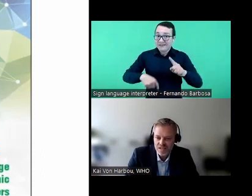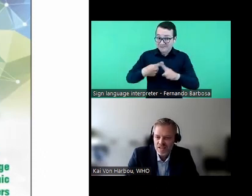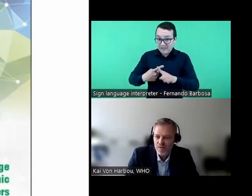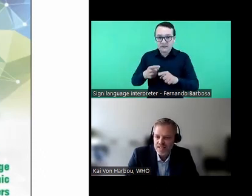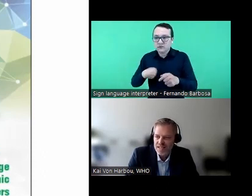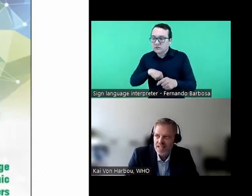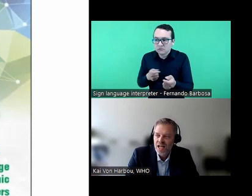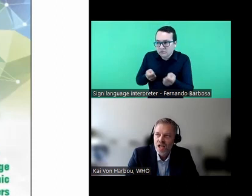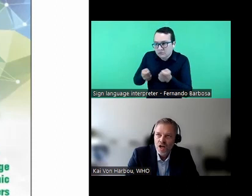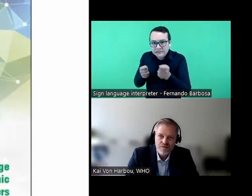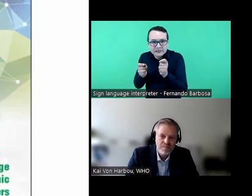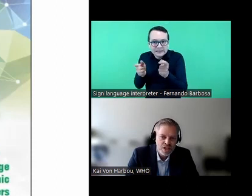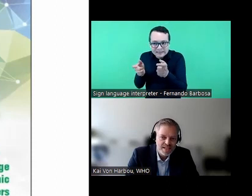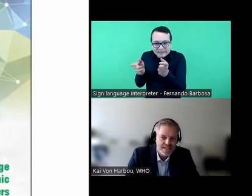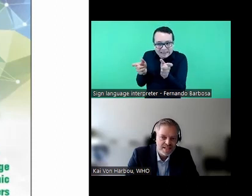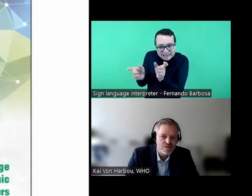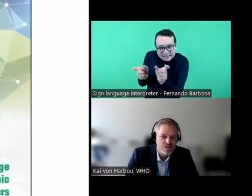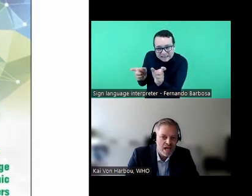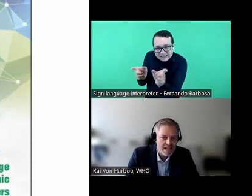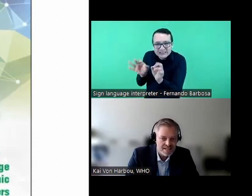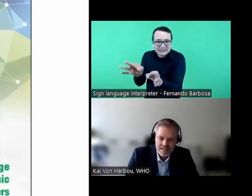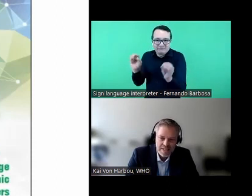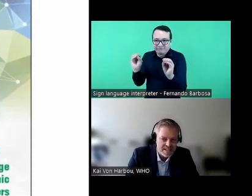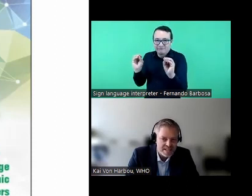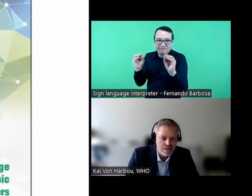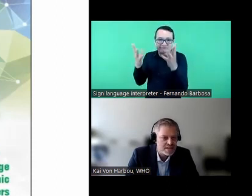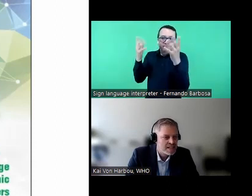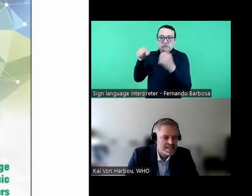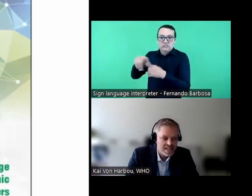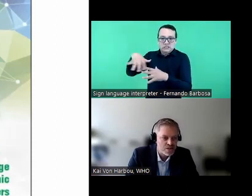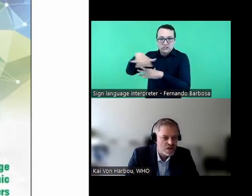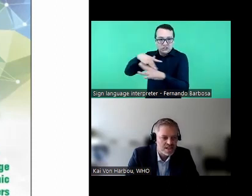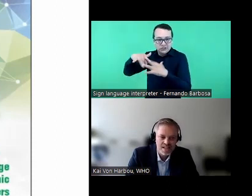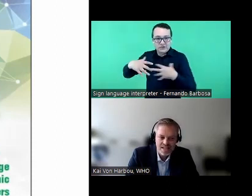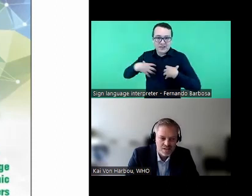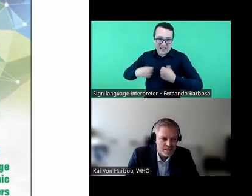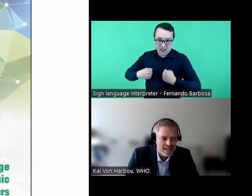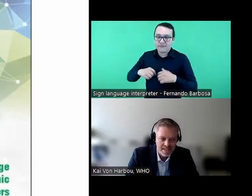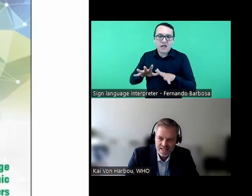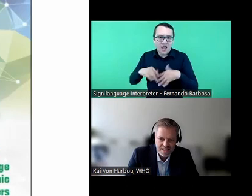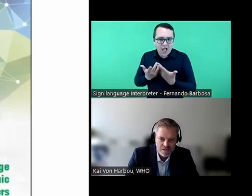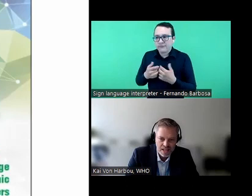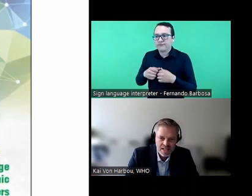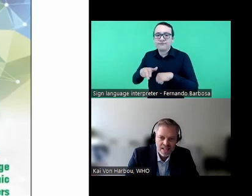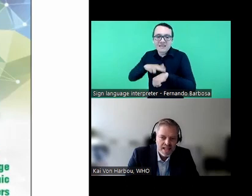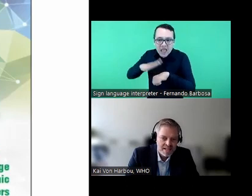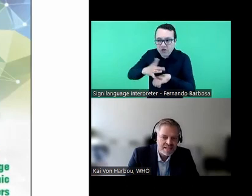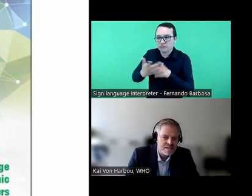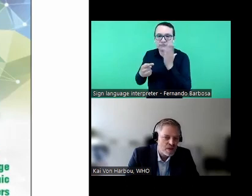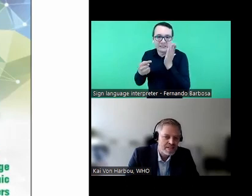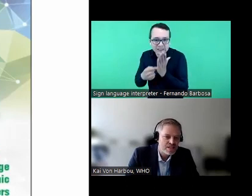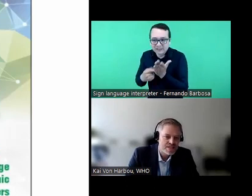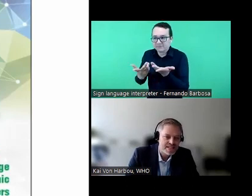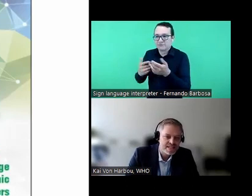health consequences of emergencies due to other hazards, be it natural, technological, societal, etc. And